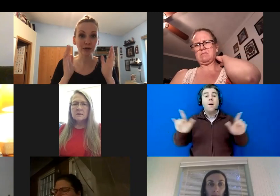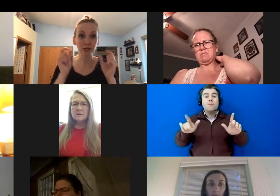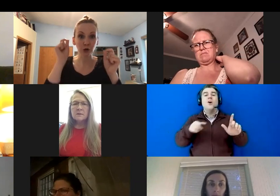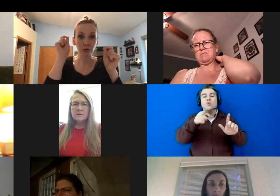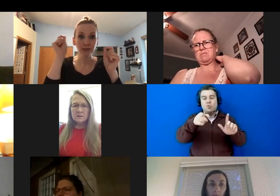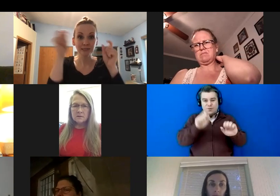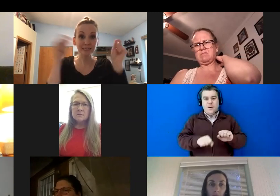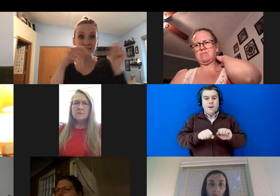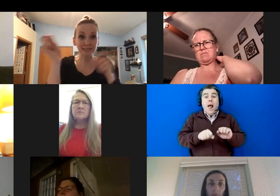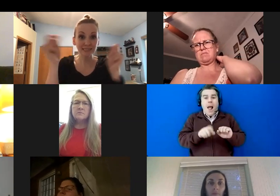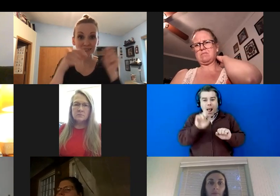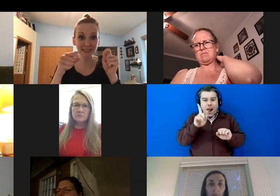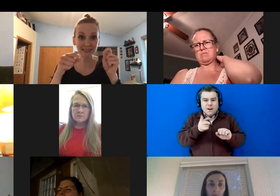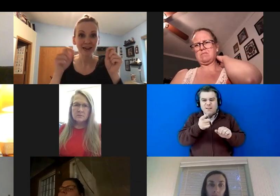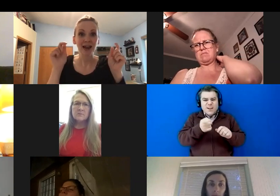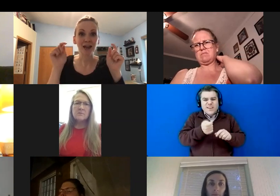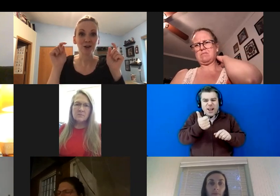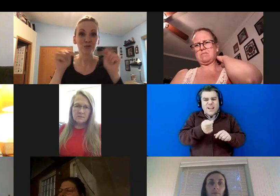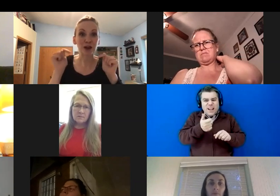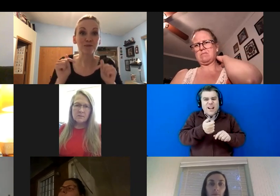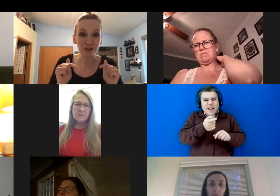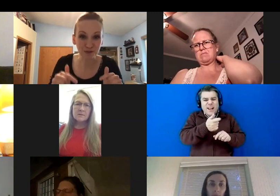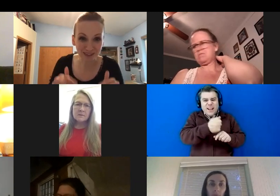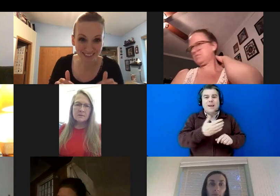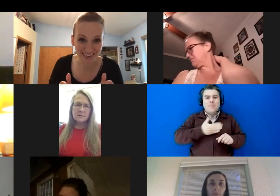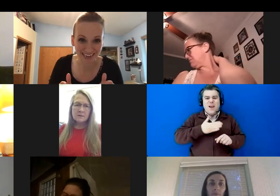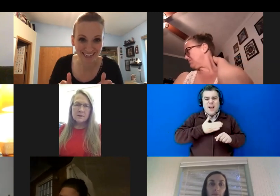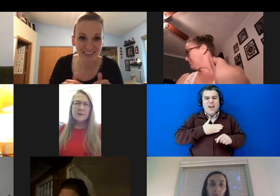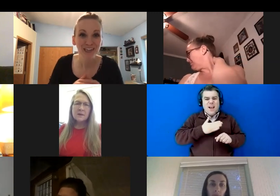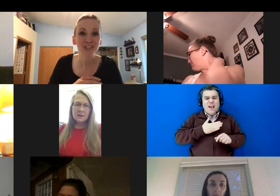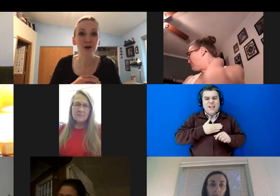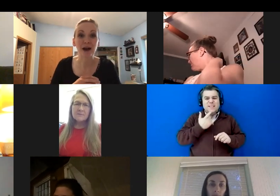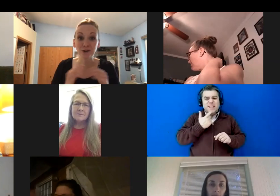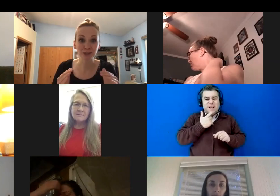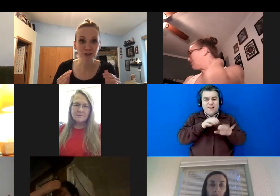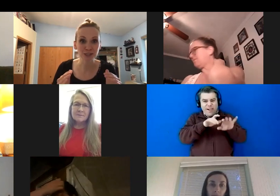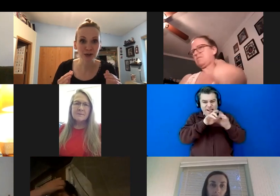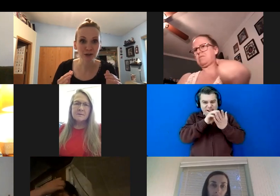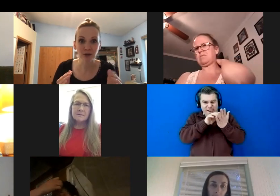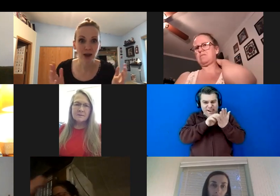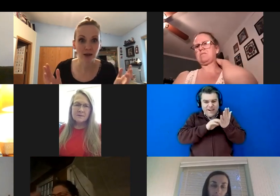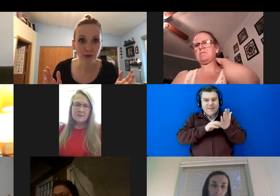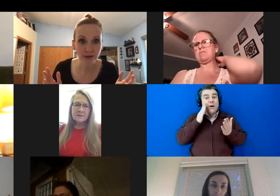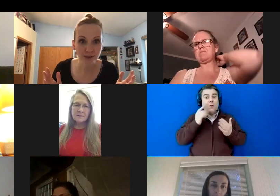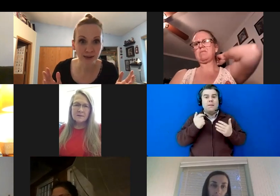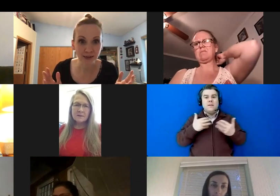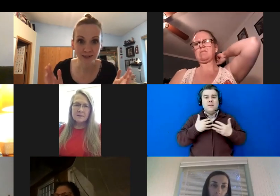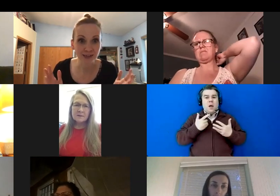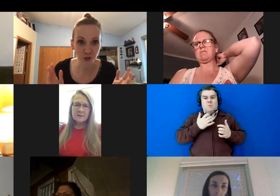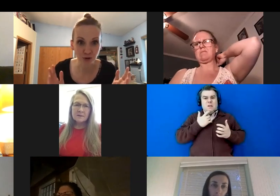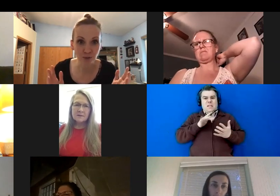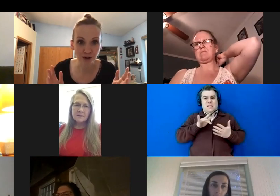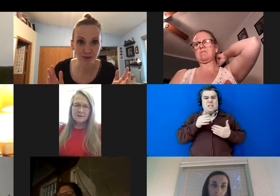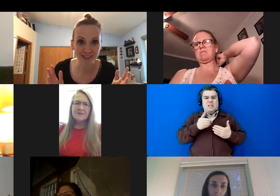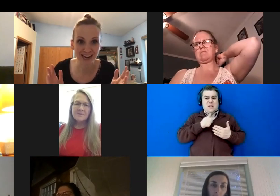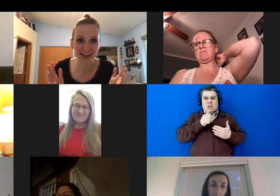go in and go delete, delete, delete, delete, and write what you want to say. So I know it's a little scary. You're like, I don't want to click next. That is